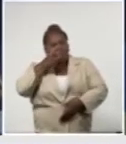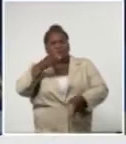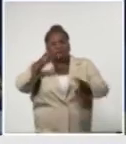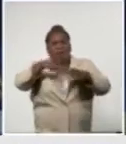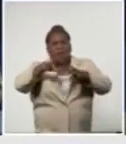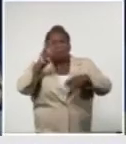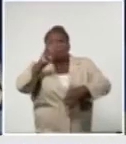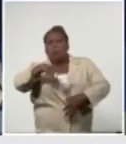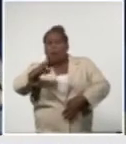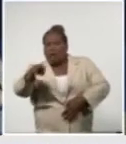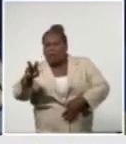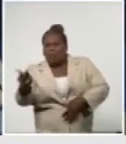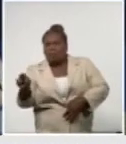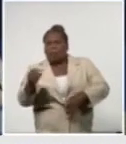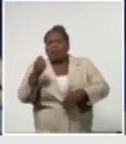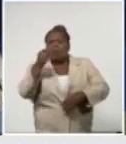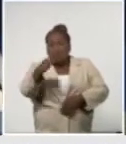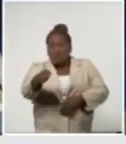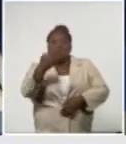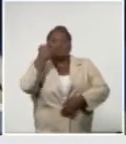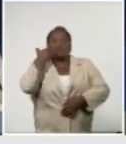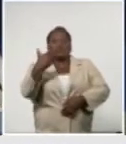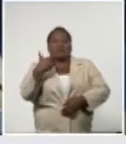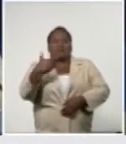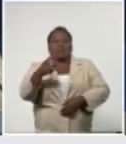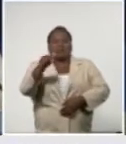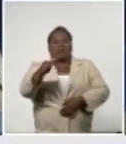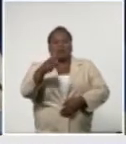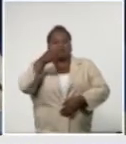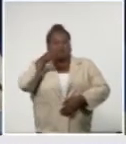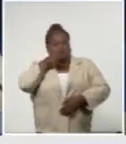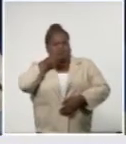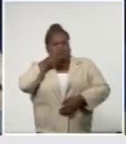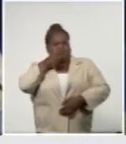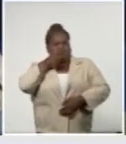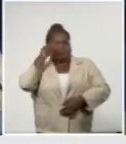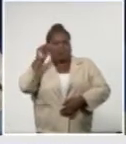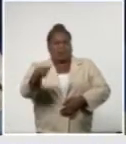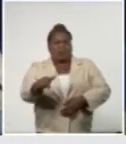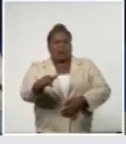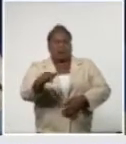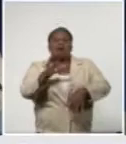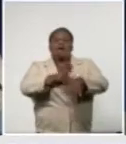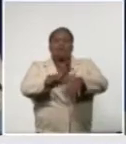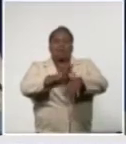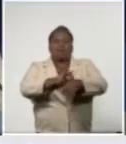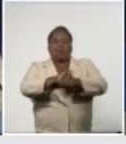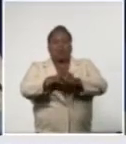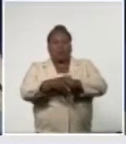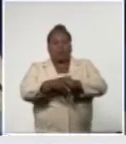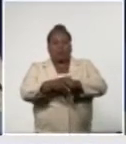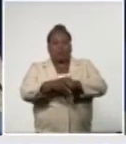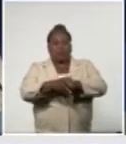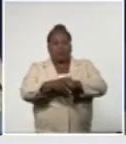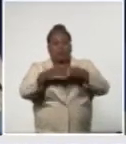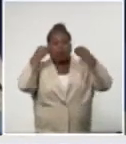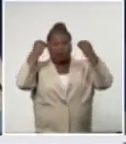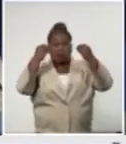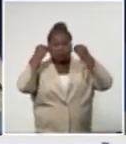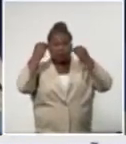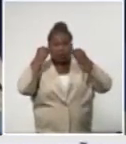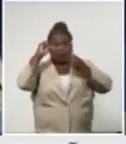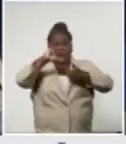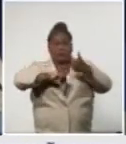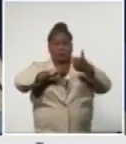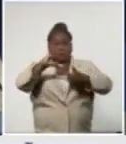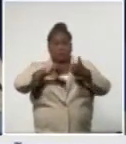these provinces, it doesn't mean that we are stopping the screening and the vigilance, which